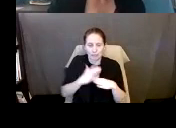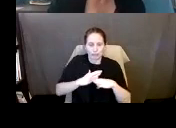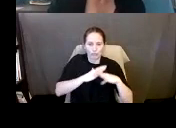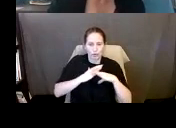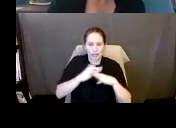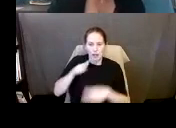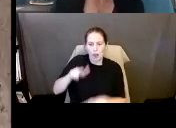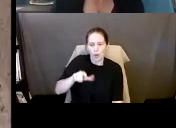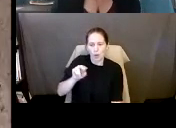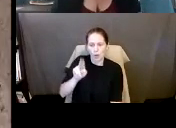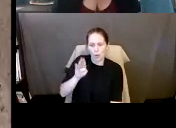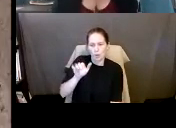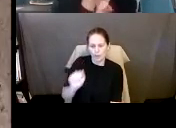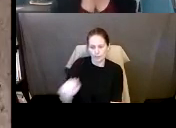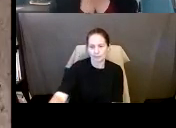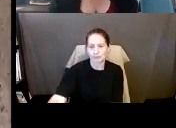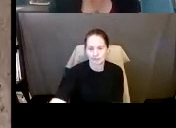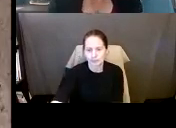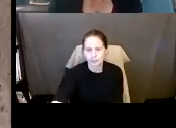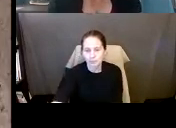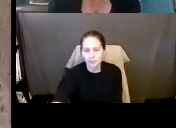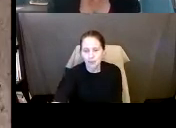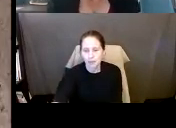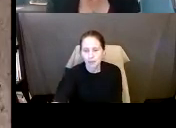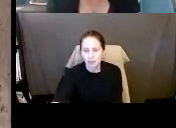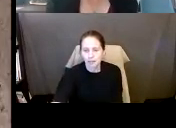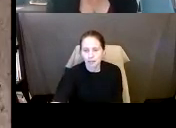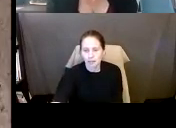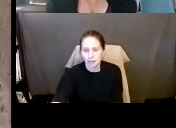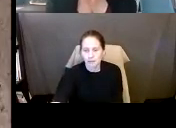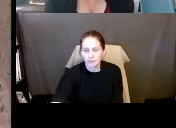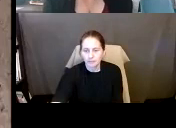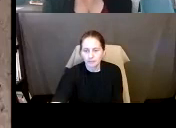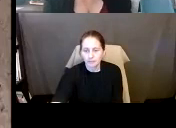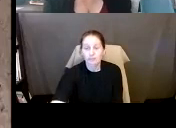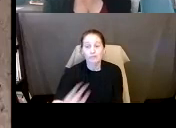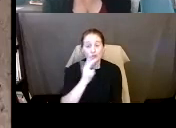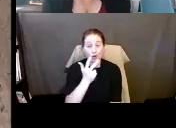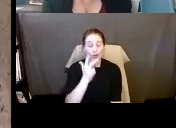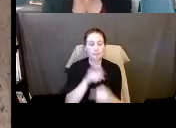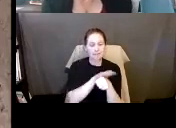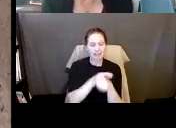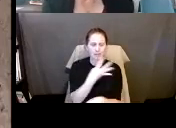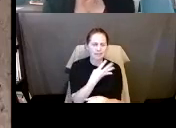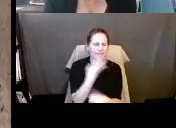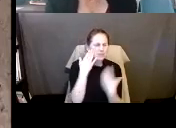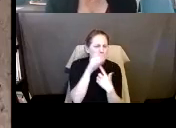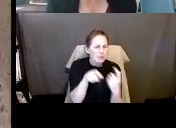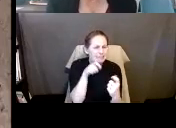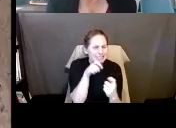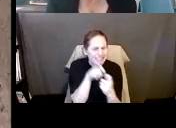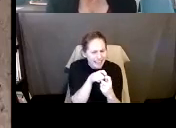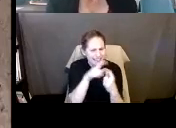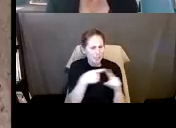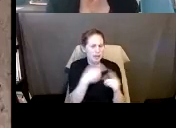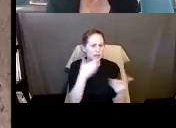talking about. Okay, so Site 4 was built third. We're not sure exactly when it was built, probably about 100 years